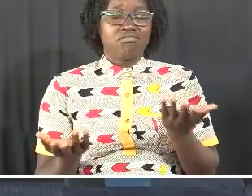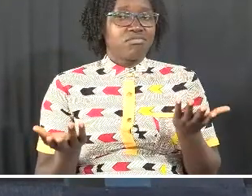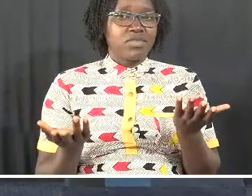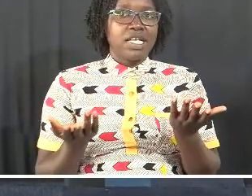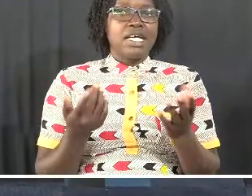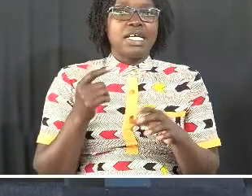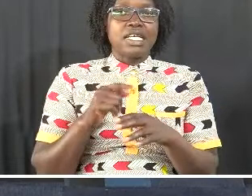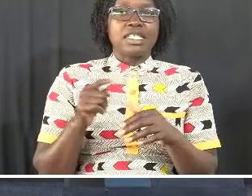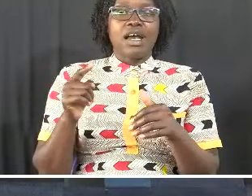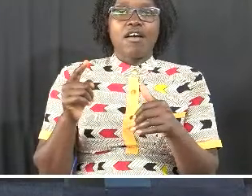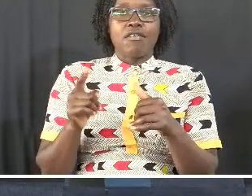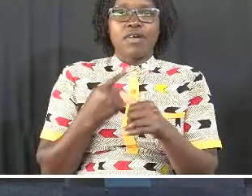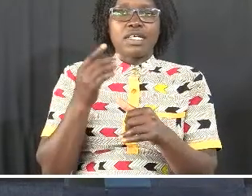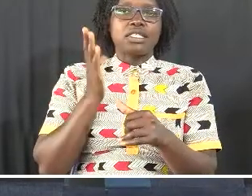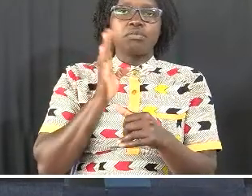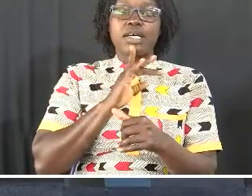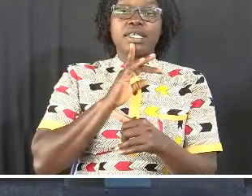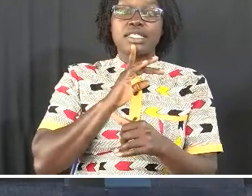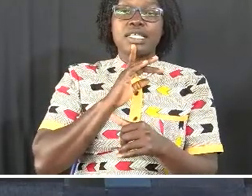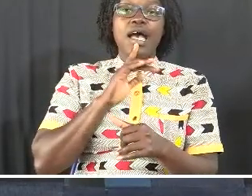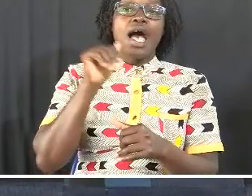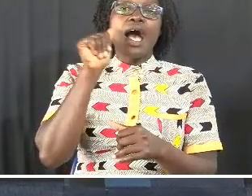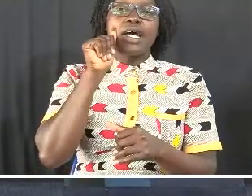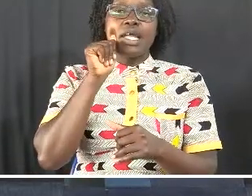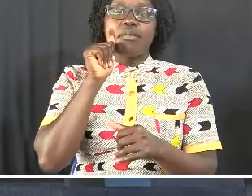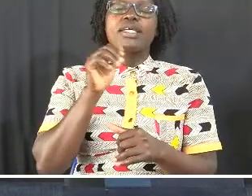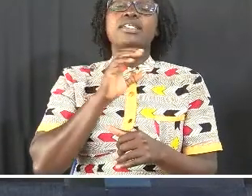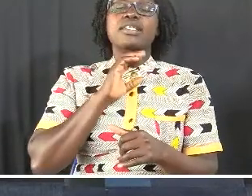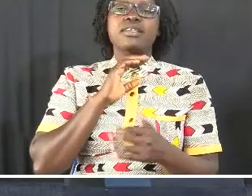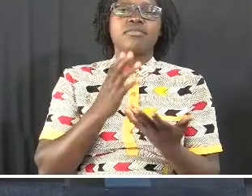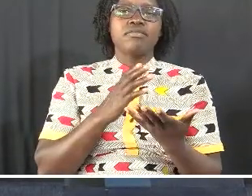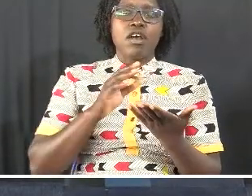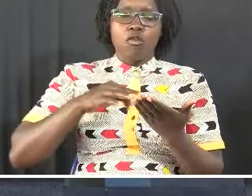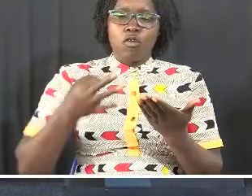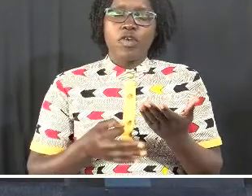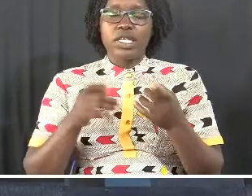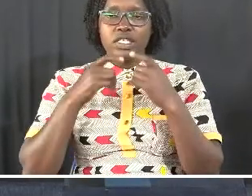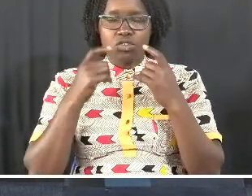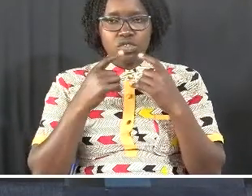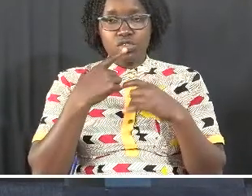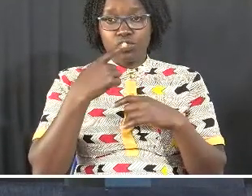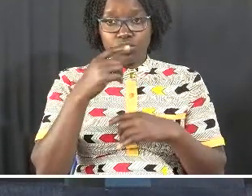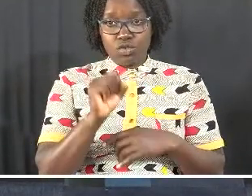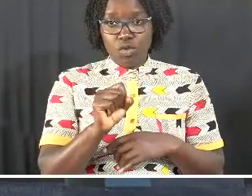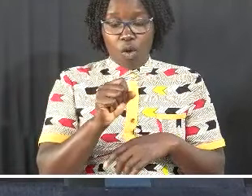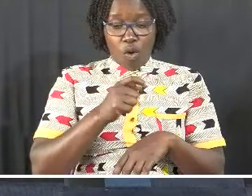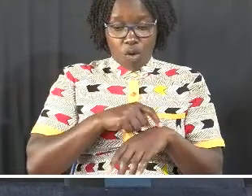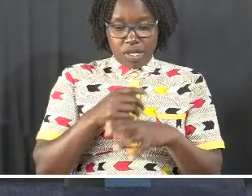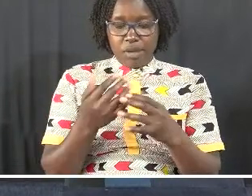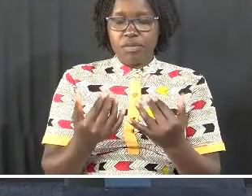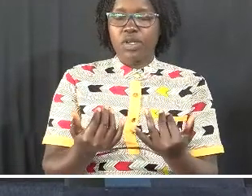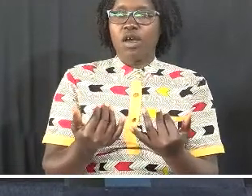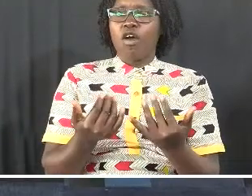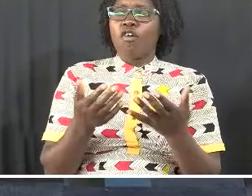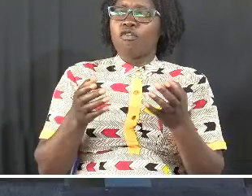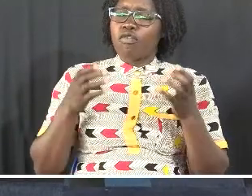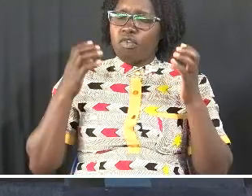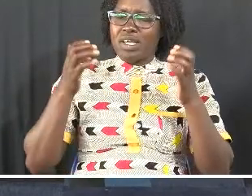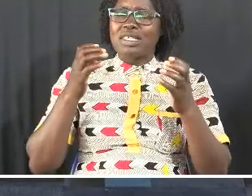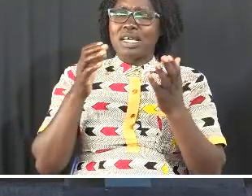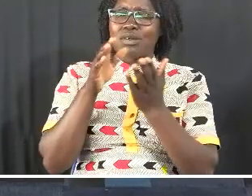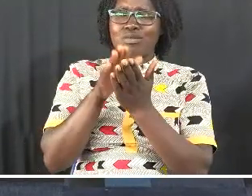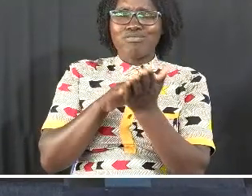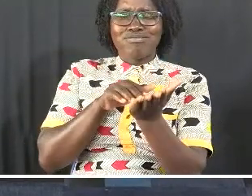first parents, Adam. We fell to sin. And so, destined for eternal